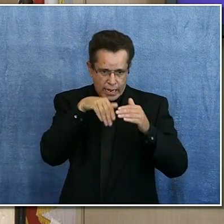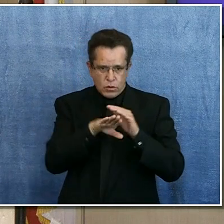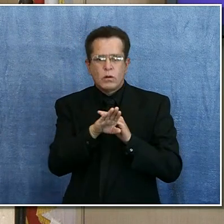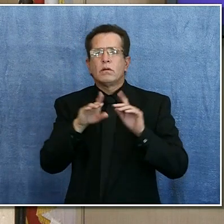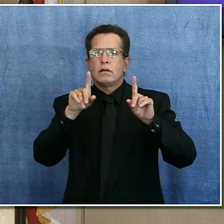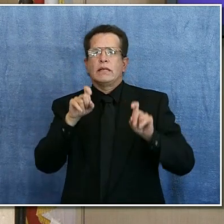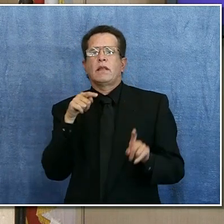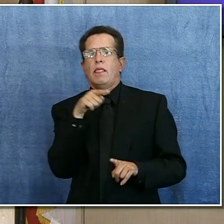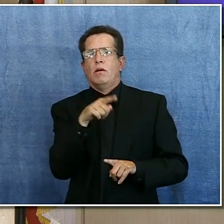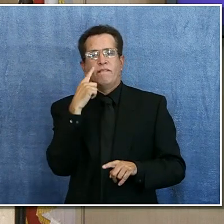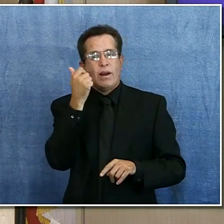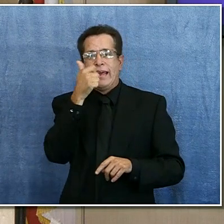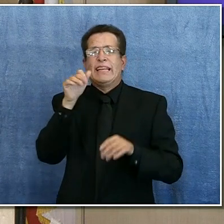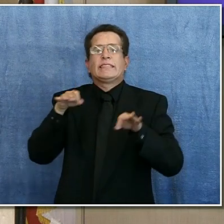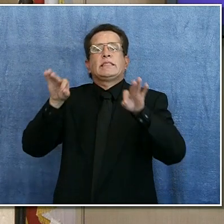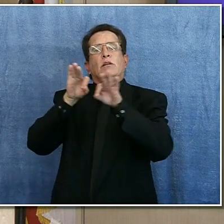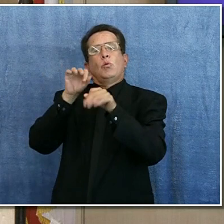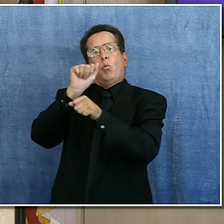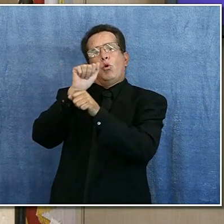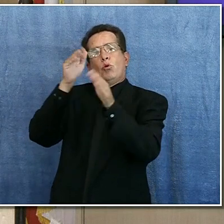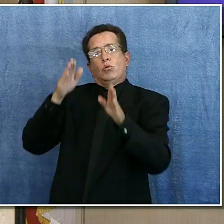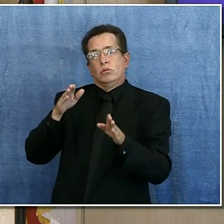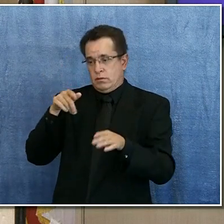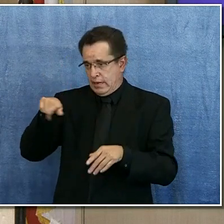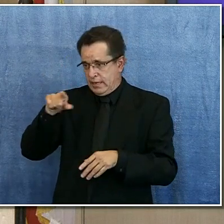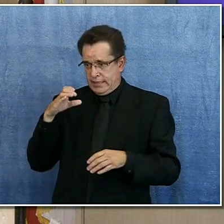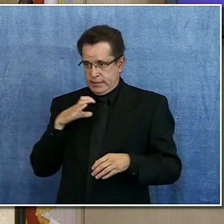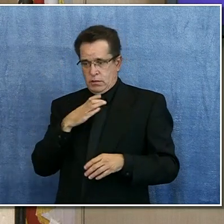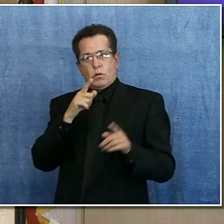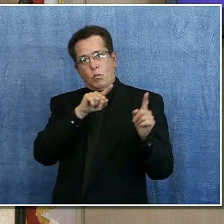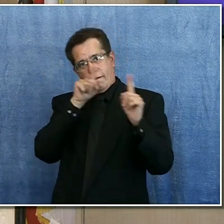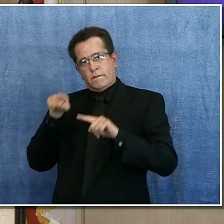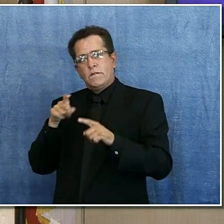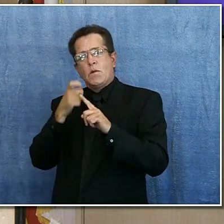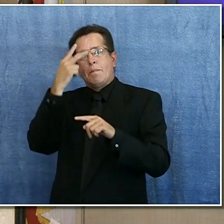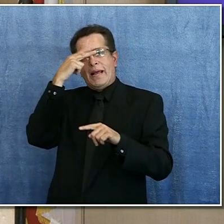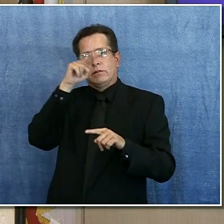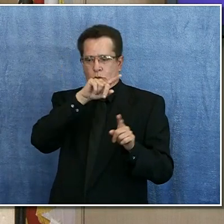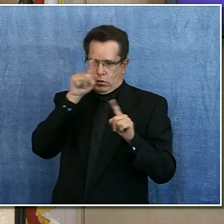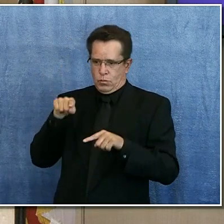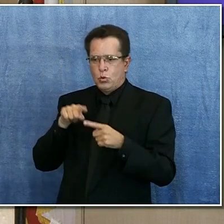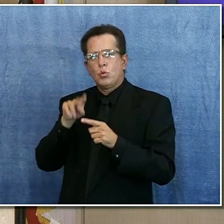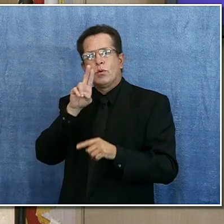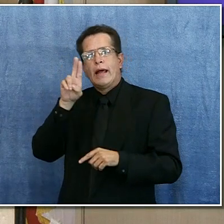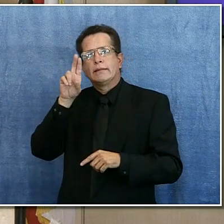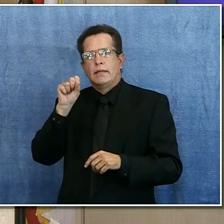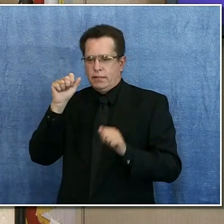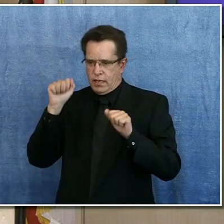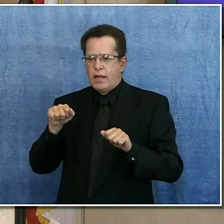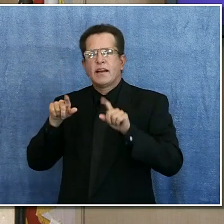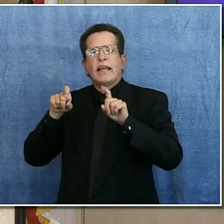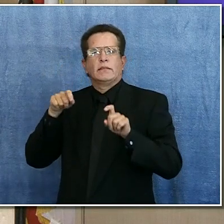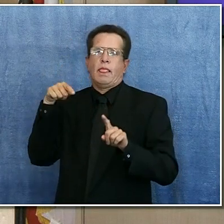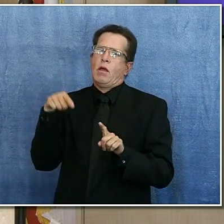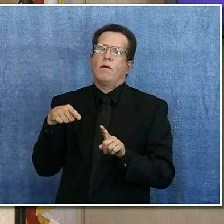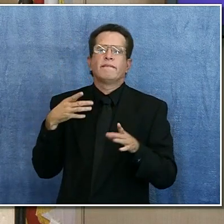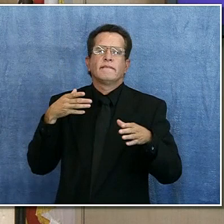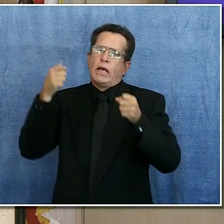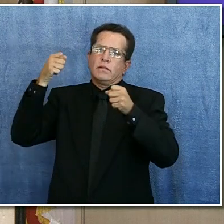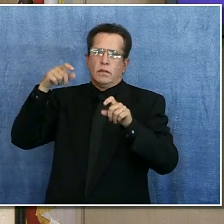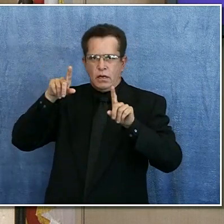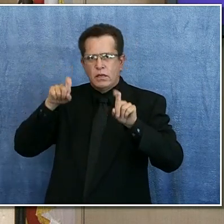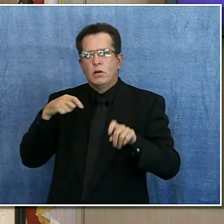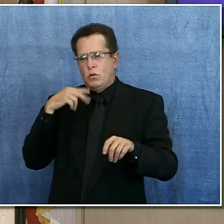for essential workers and U.S. citizens returning to the United States from Mexico, and our testing will focus